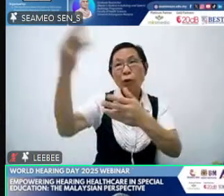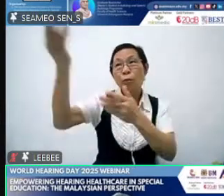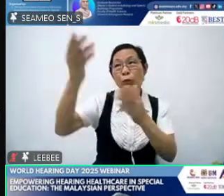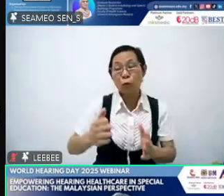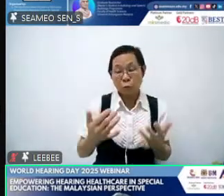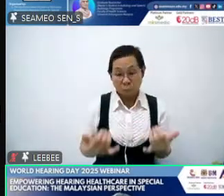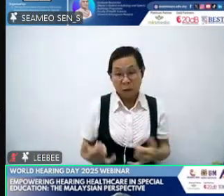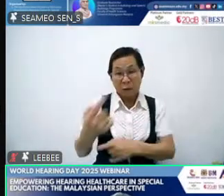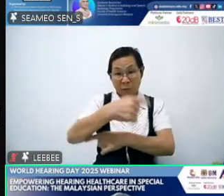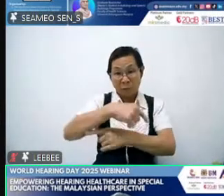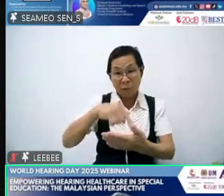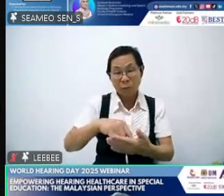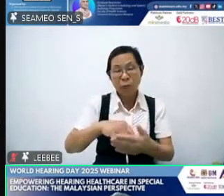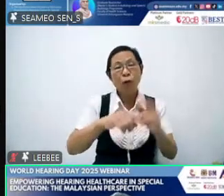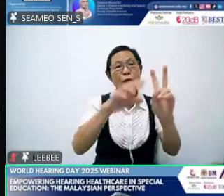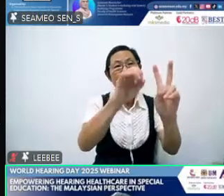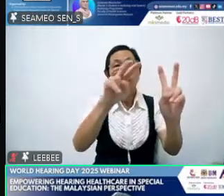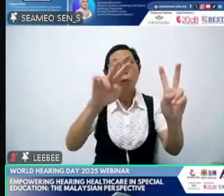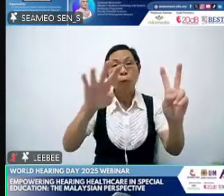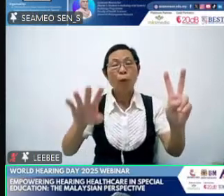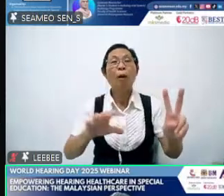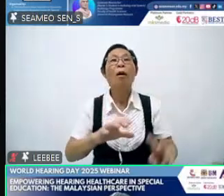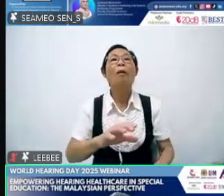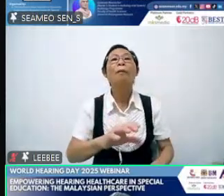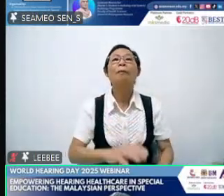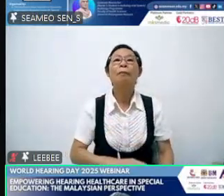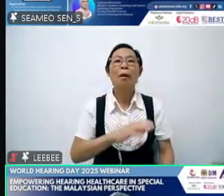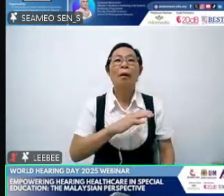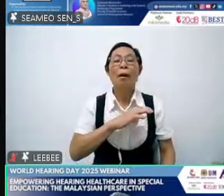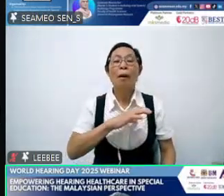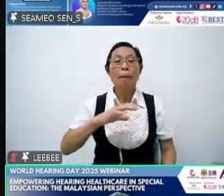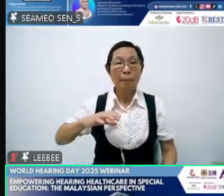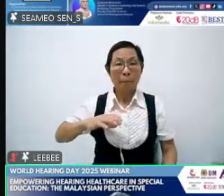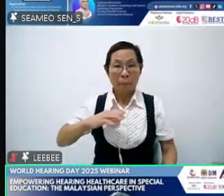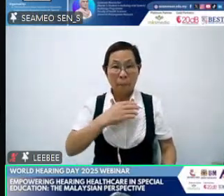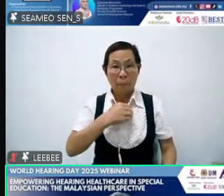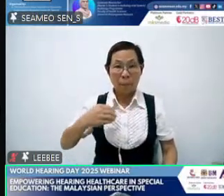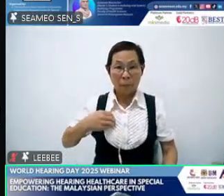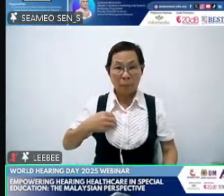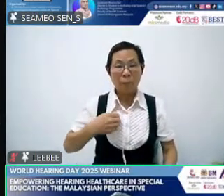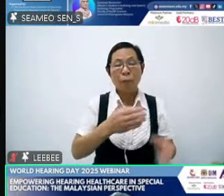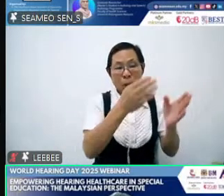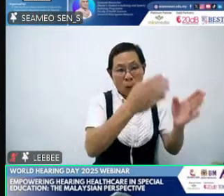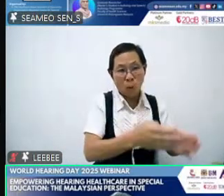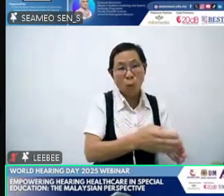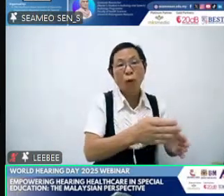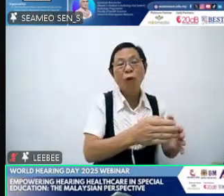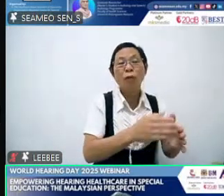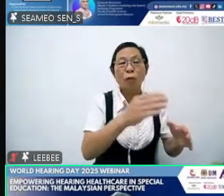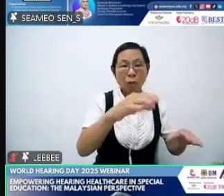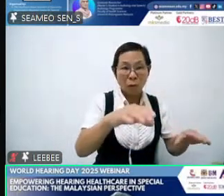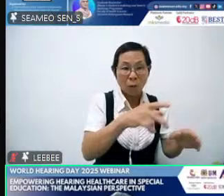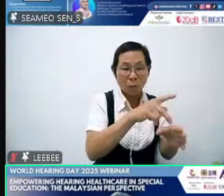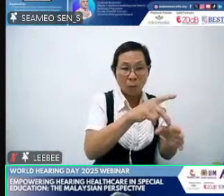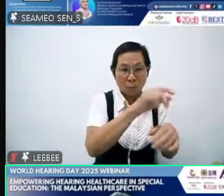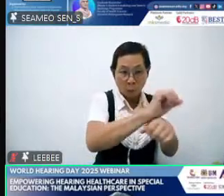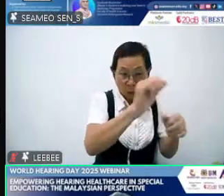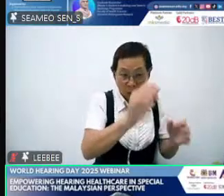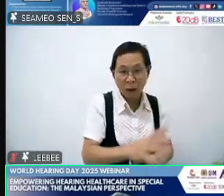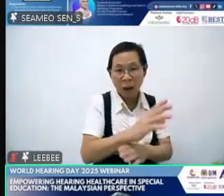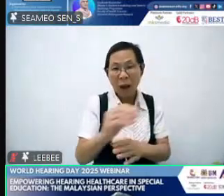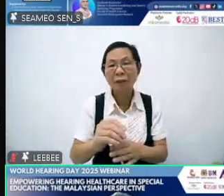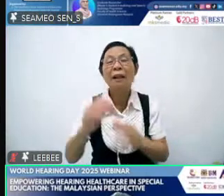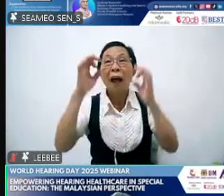Hearing Day 2025 webinar committee, health specialists, practitioners and professionals, education professionals and